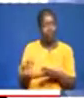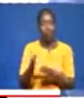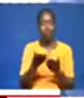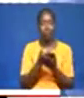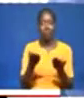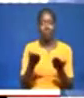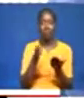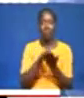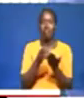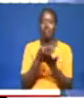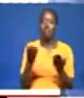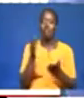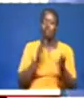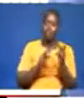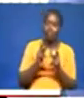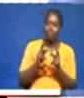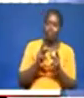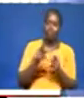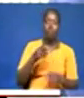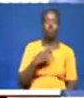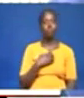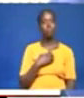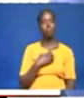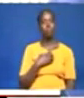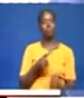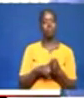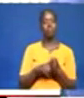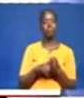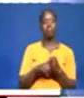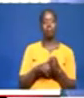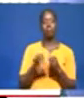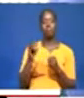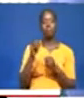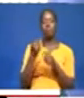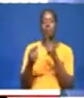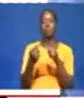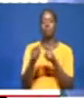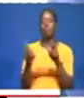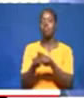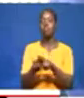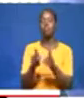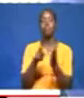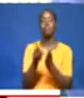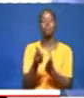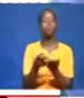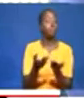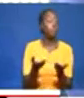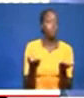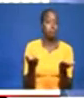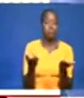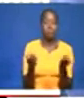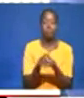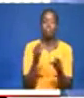cases where people should have retired at the age of 60, but they are still on payroll and they are still